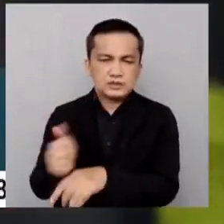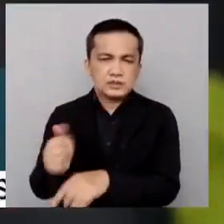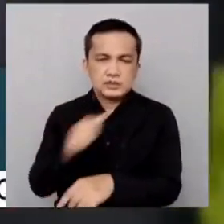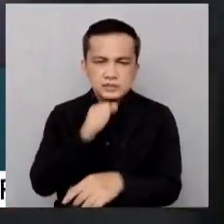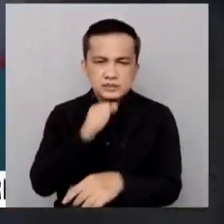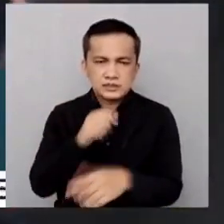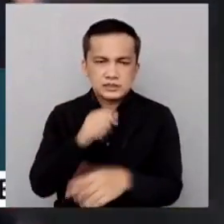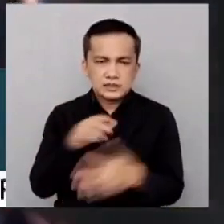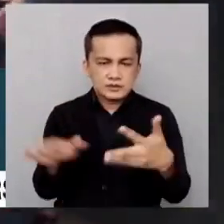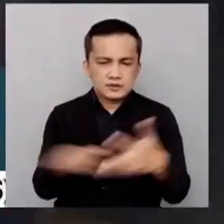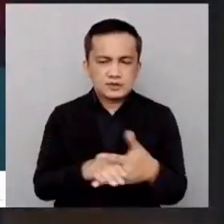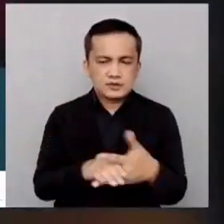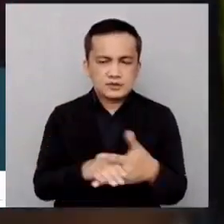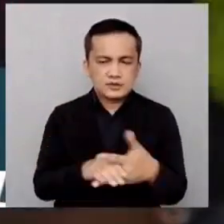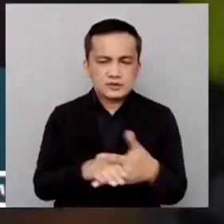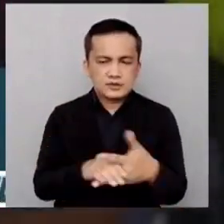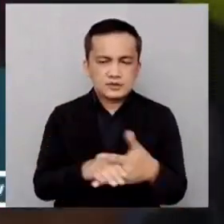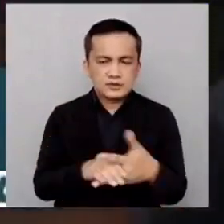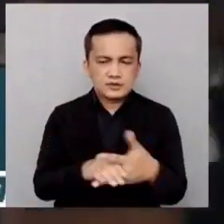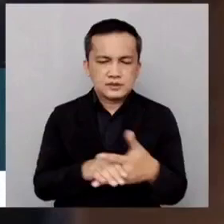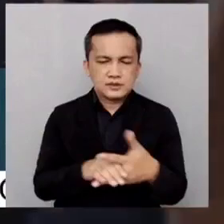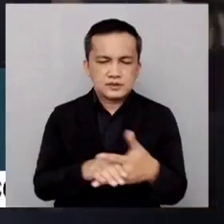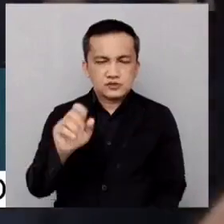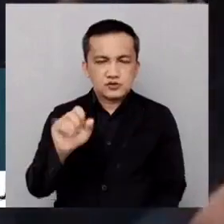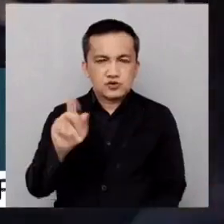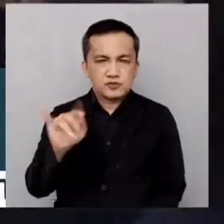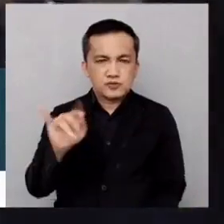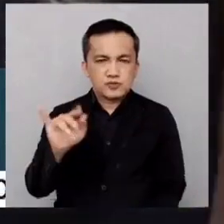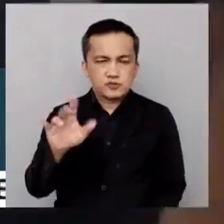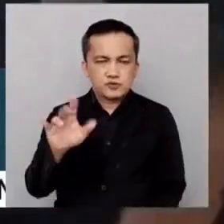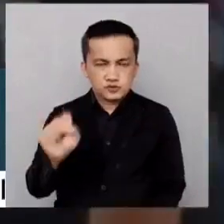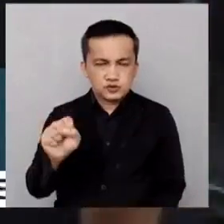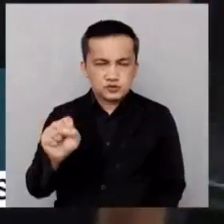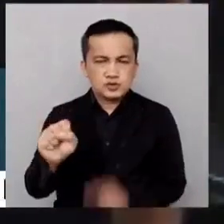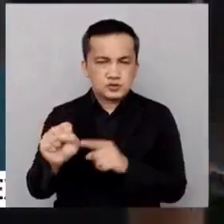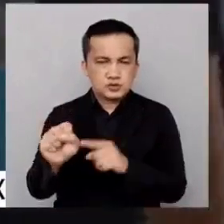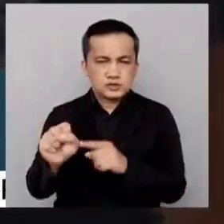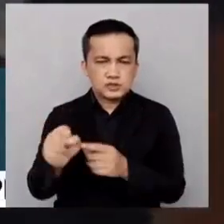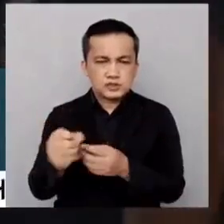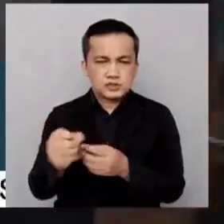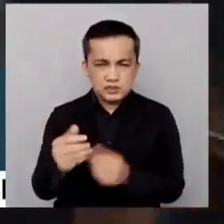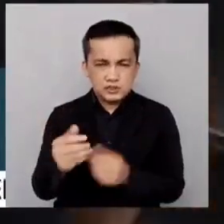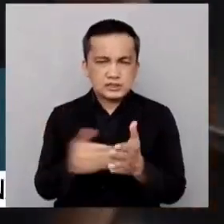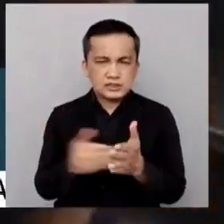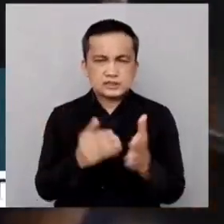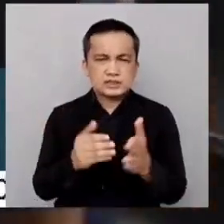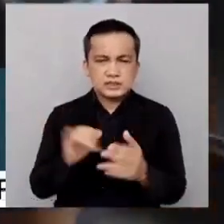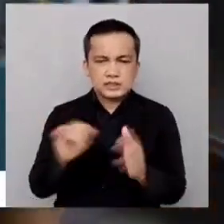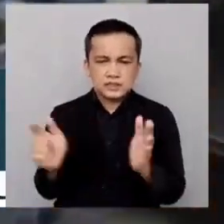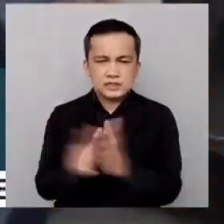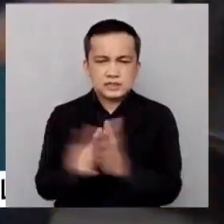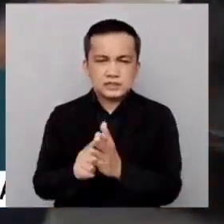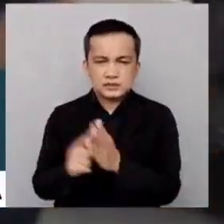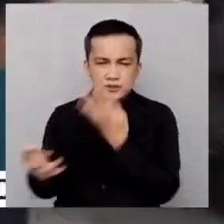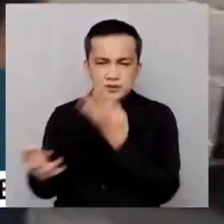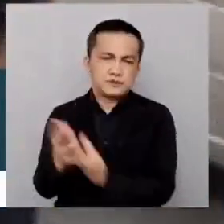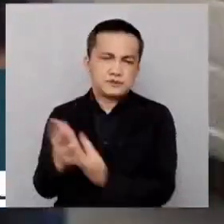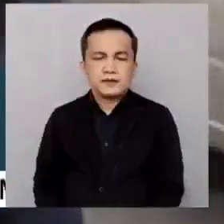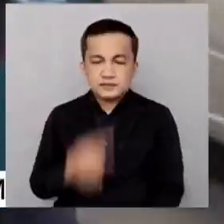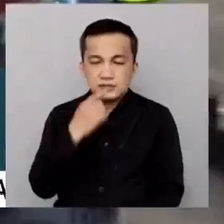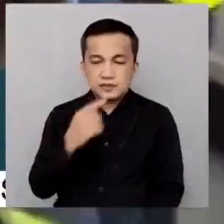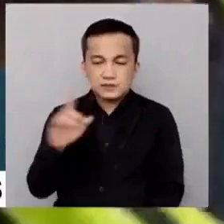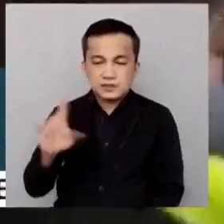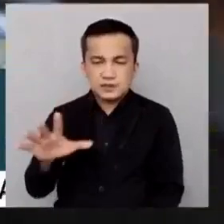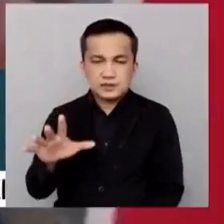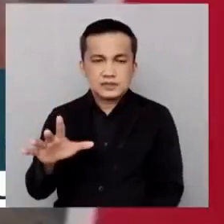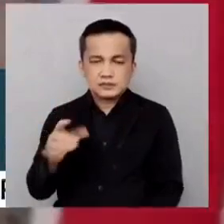writ of habeas corpus instead, which is a remedy against illegal confinement. He tells De Lima's camp to respect